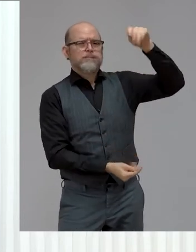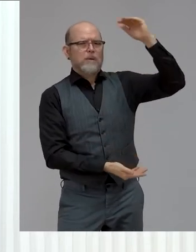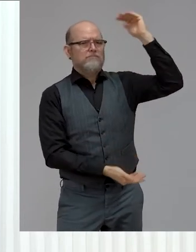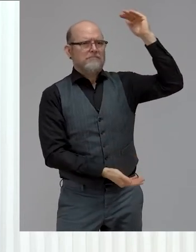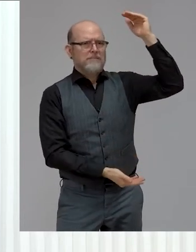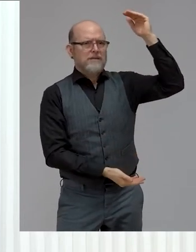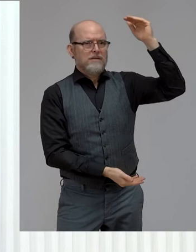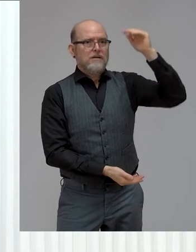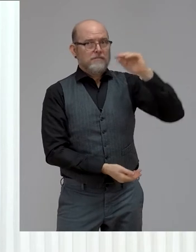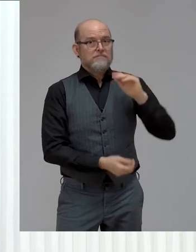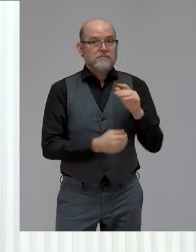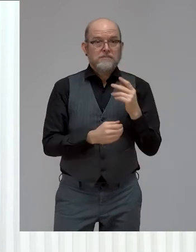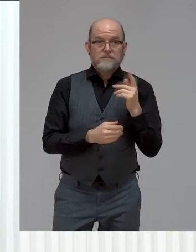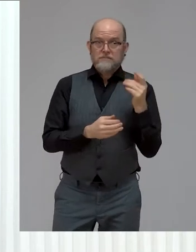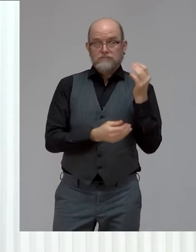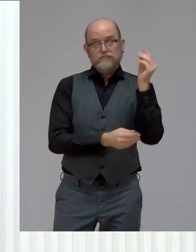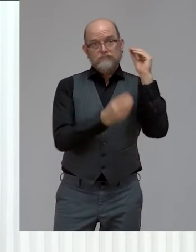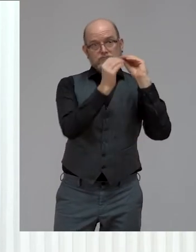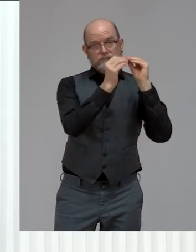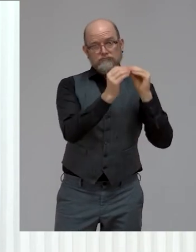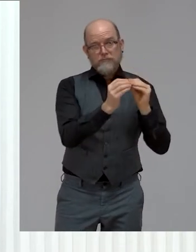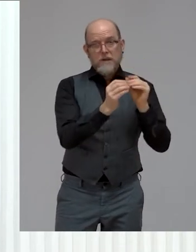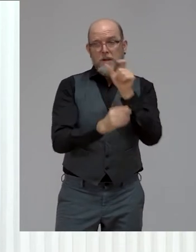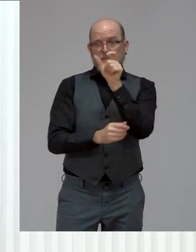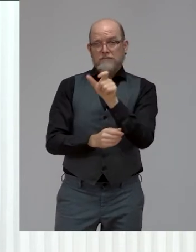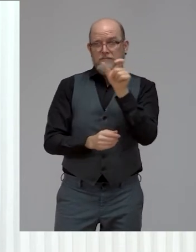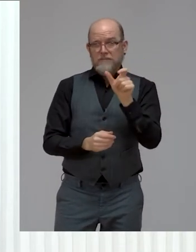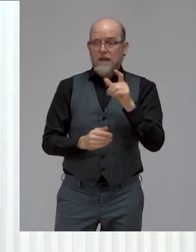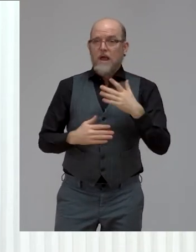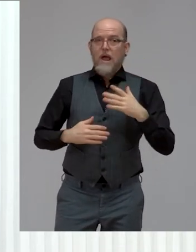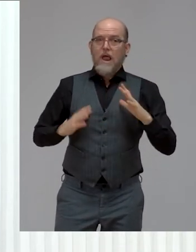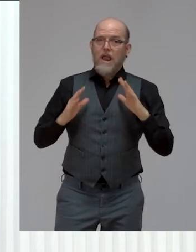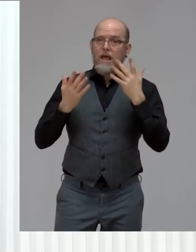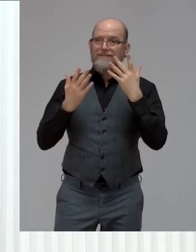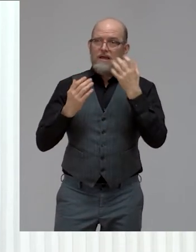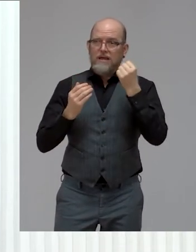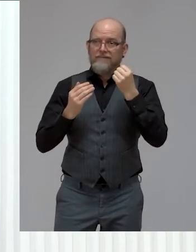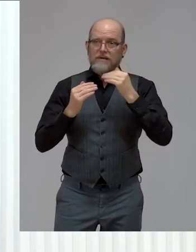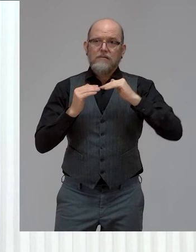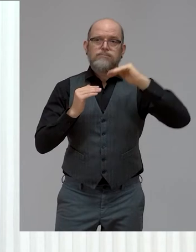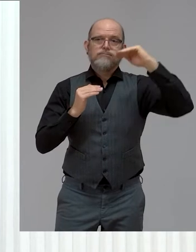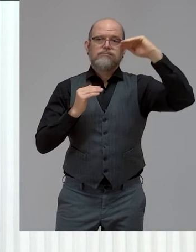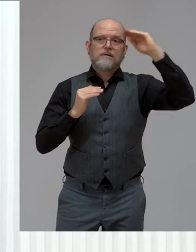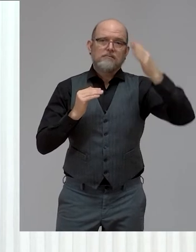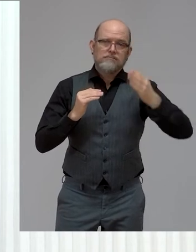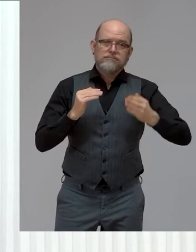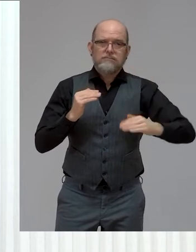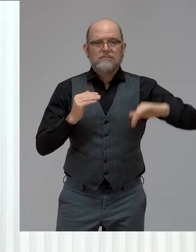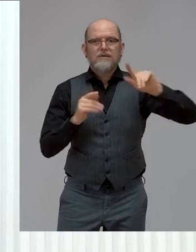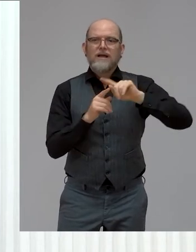of human existence. And so because of COVID and all that has happened over the last